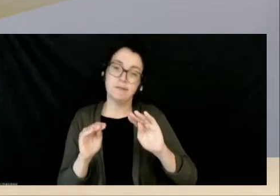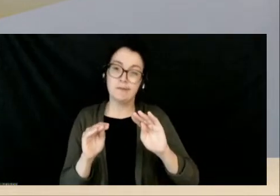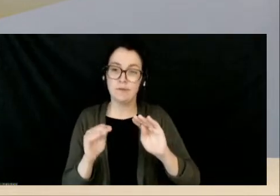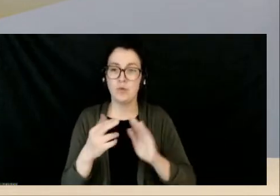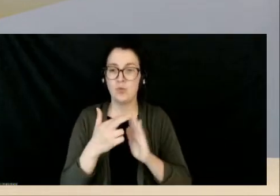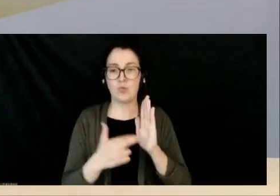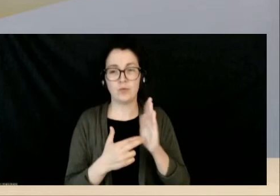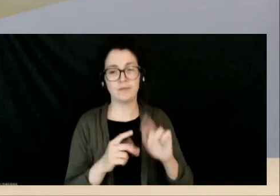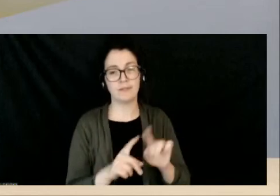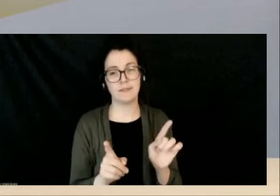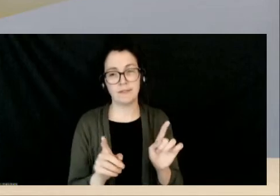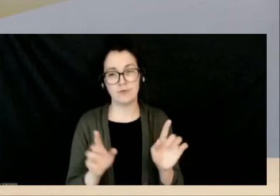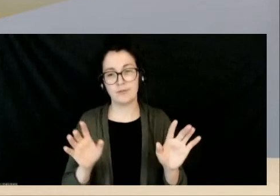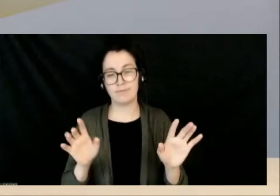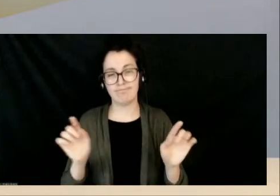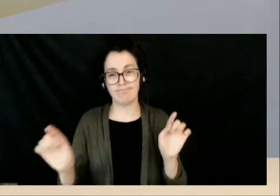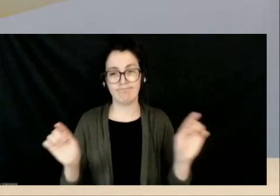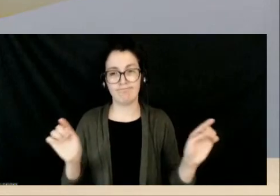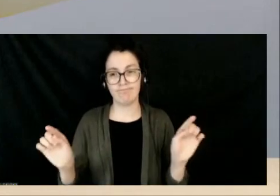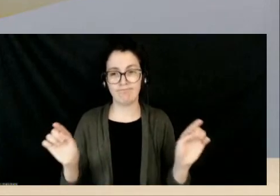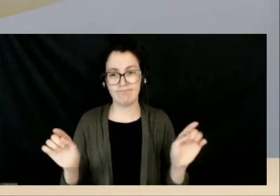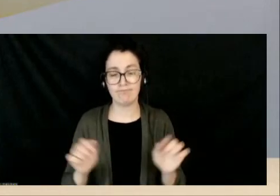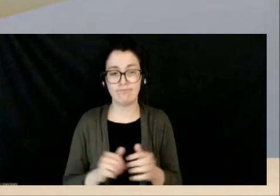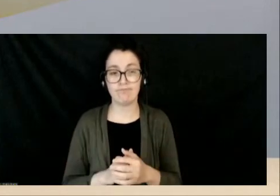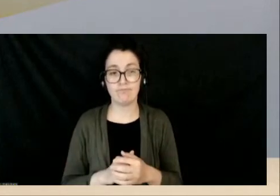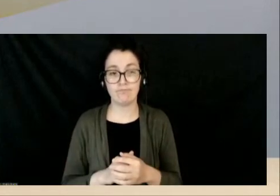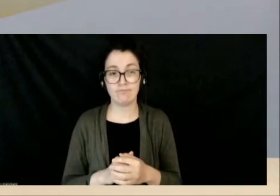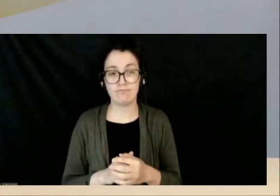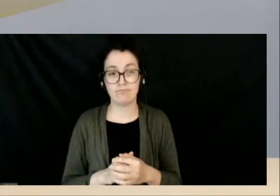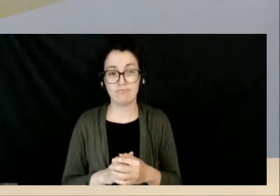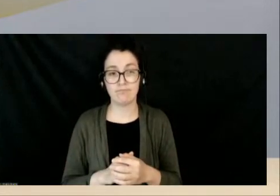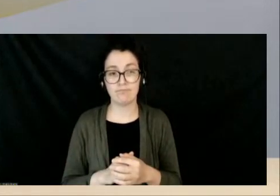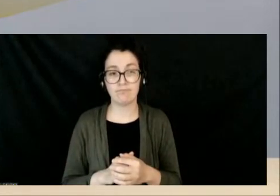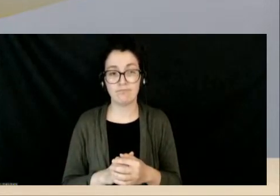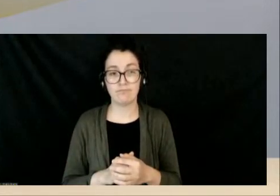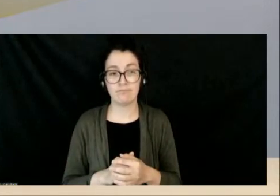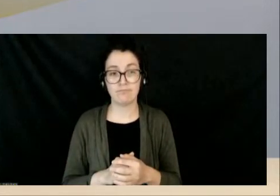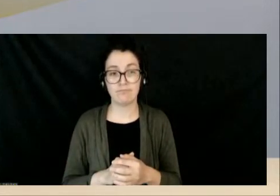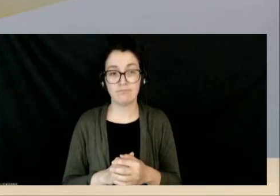at this point in time, relocation is by so many